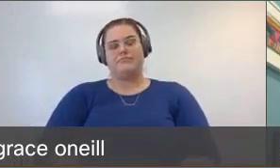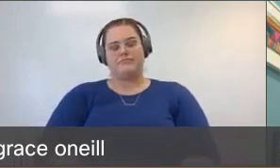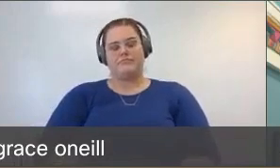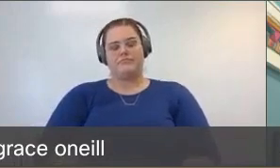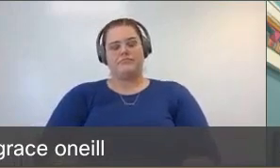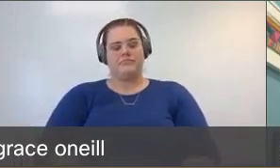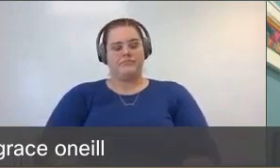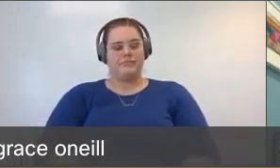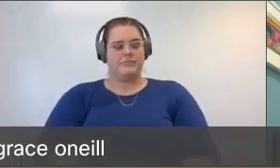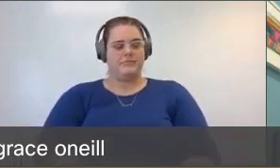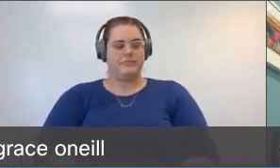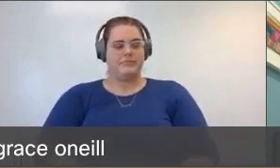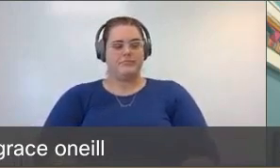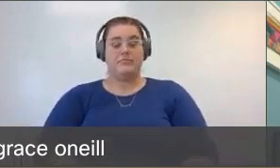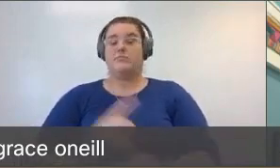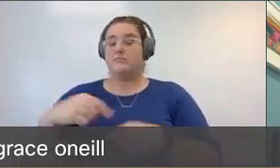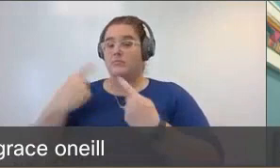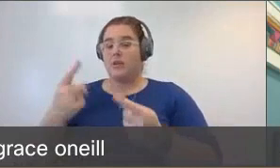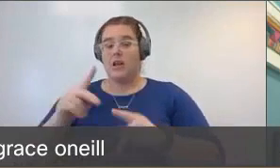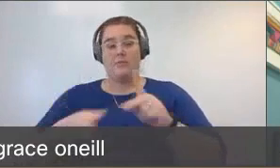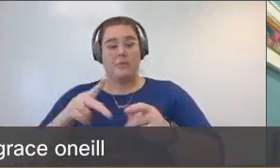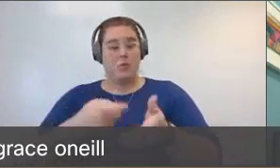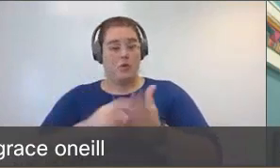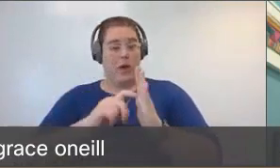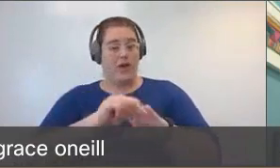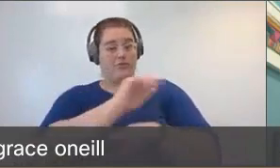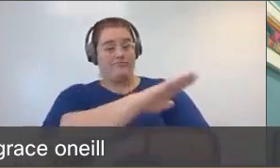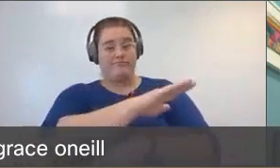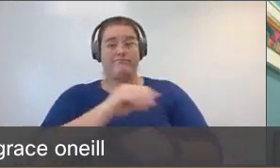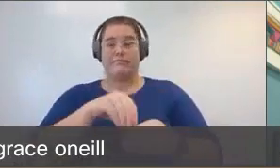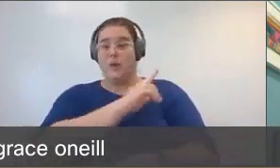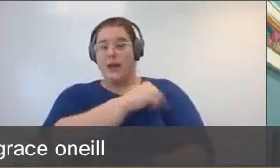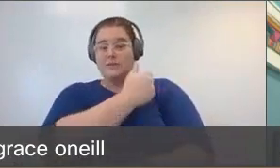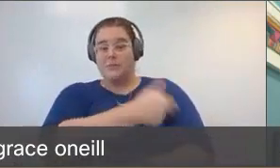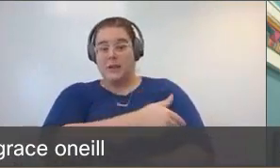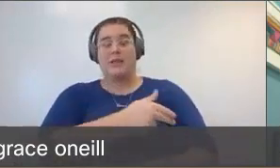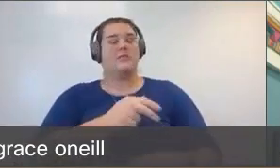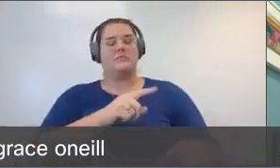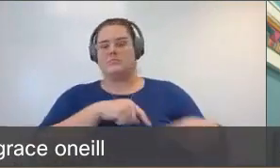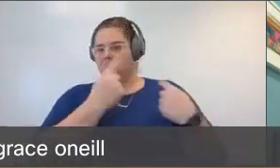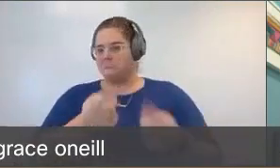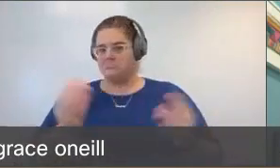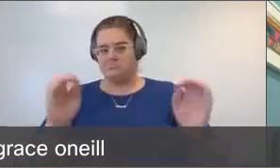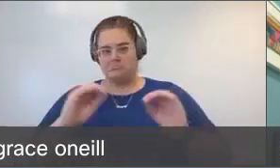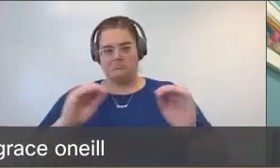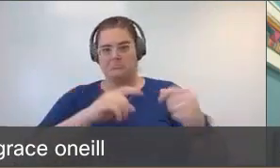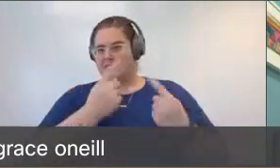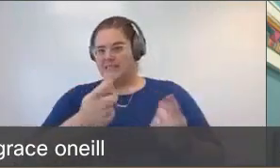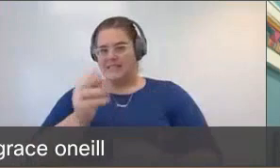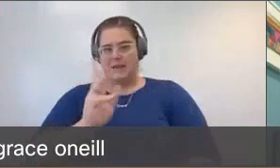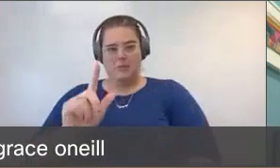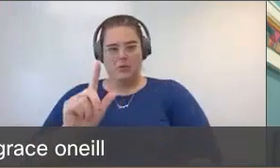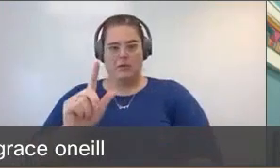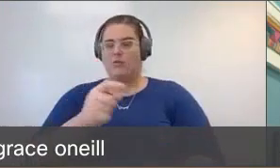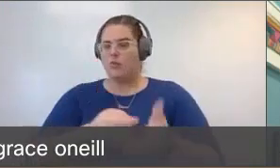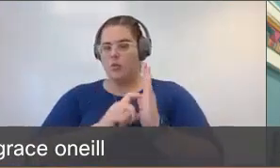People who've required inpatient treatment, we have not had anyone who's contracted COVID since April of this year who has required inpatient treatment